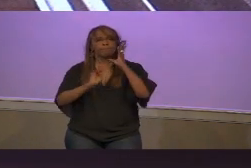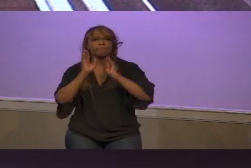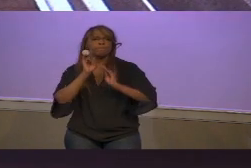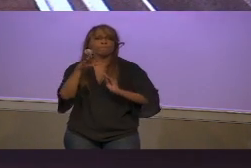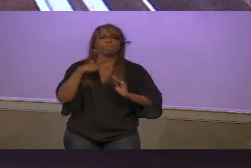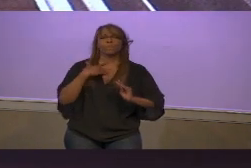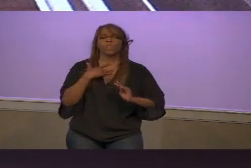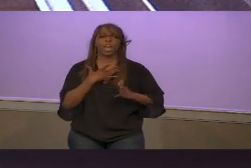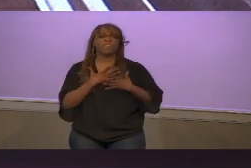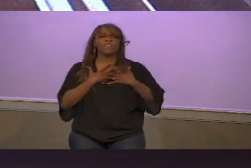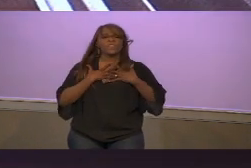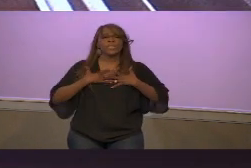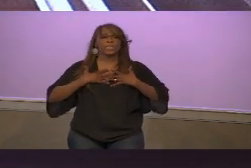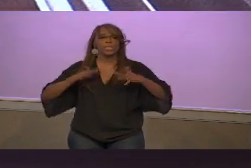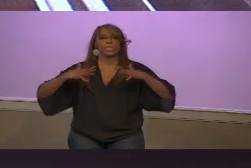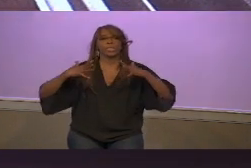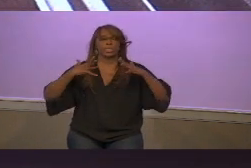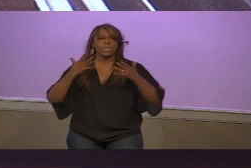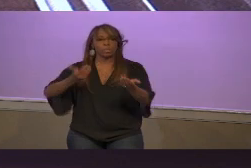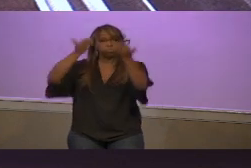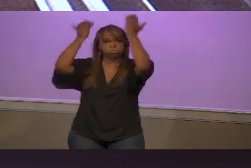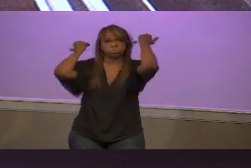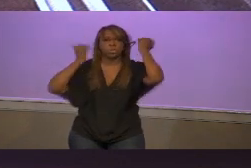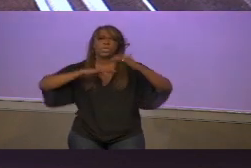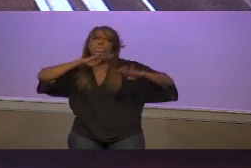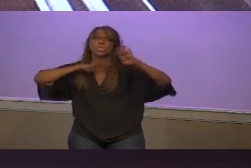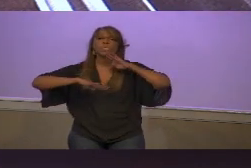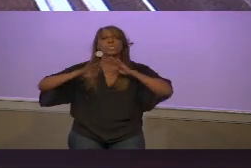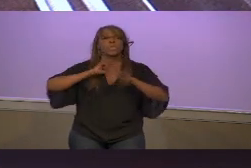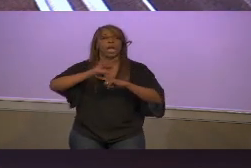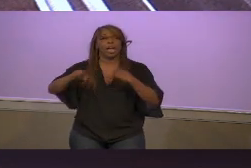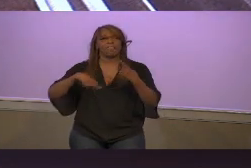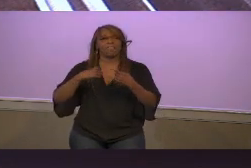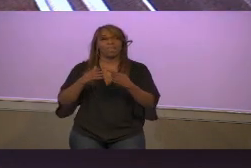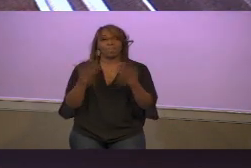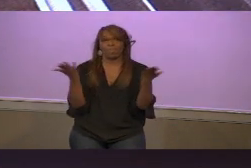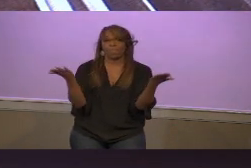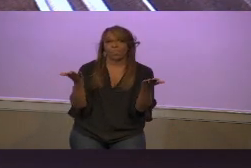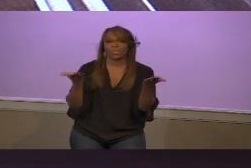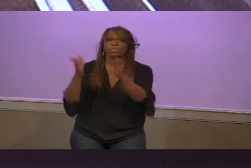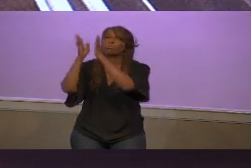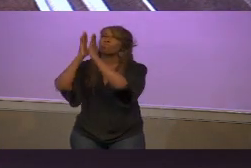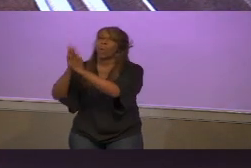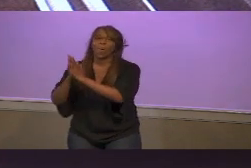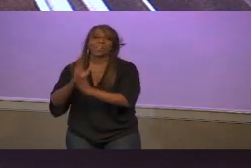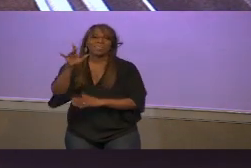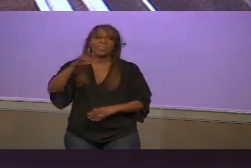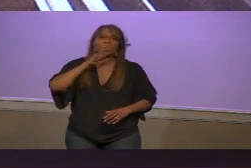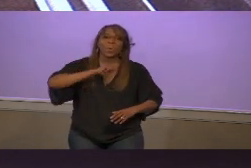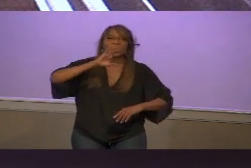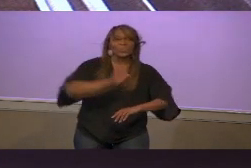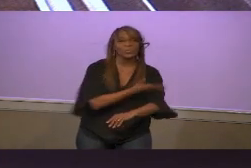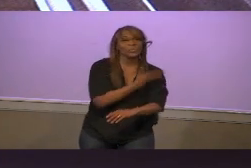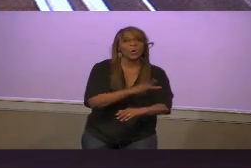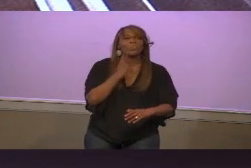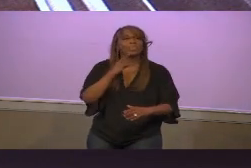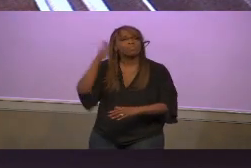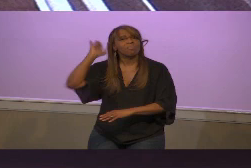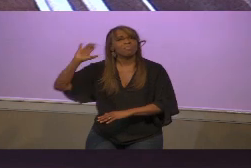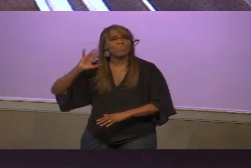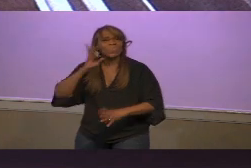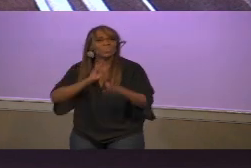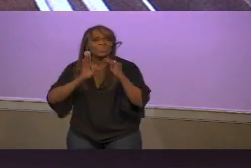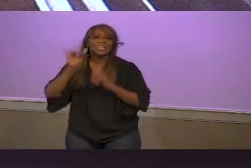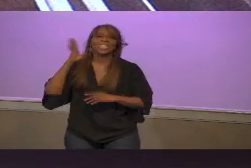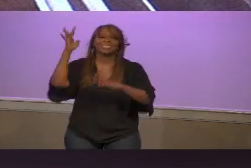faced moments of desperation and found yourself making that call? I love the old song we used to sing years ago that